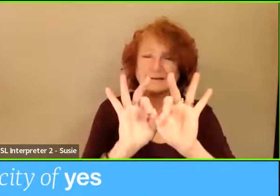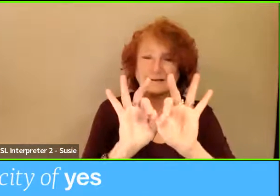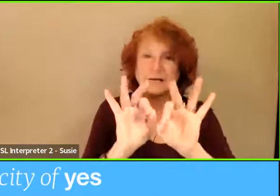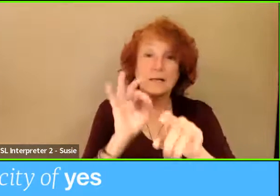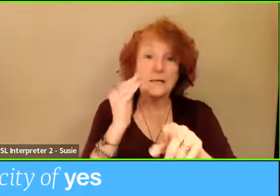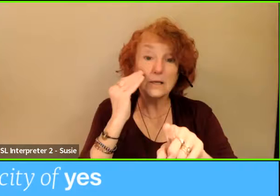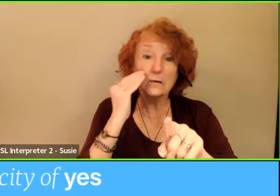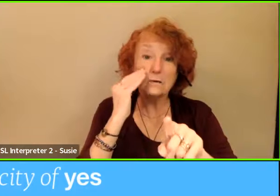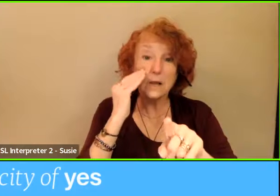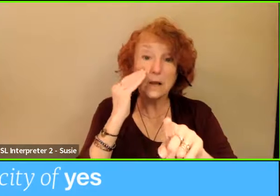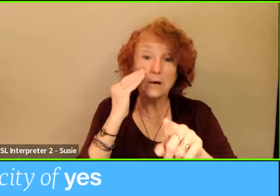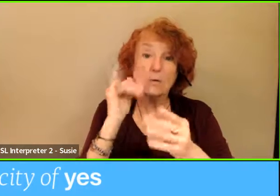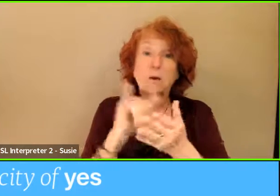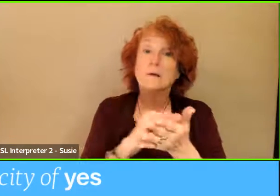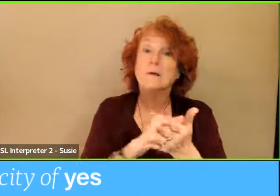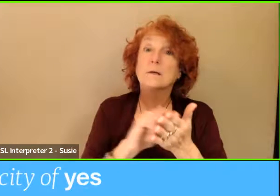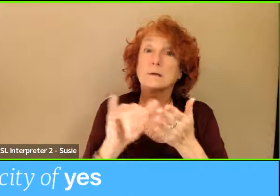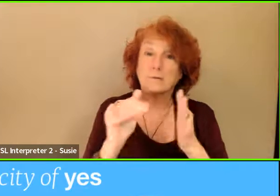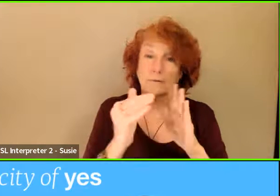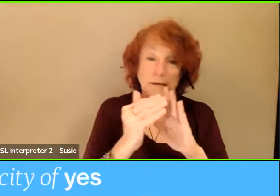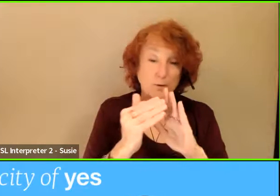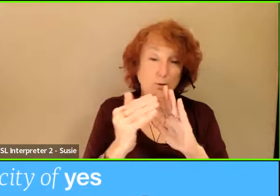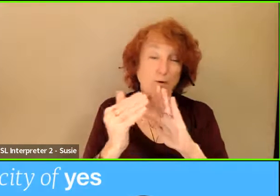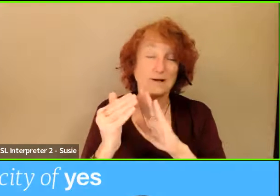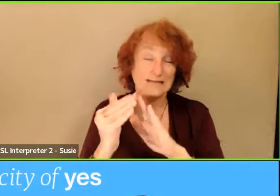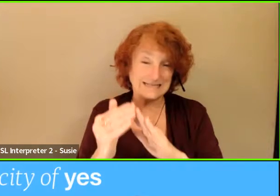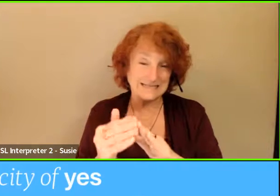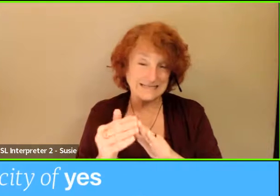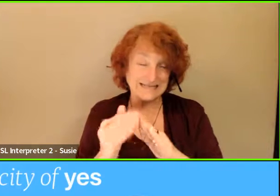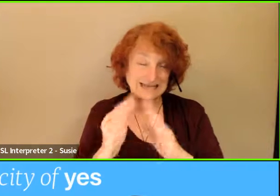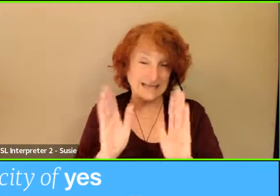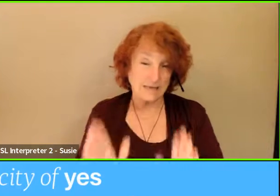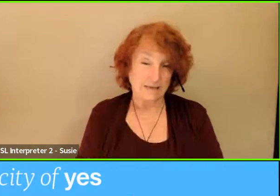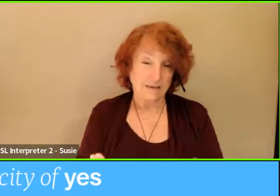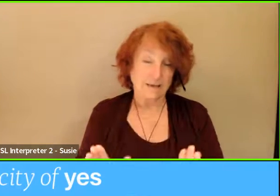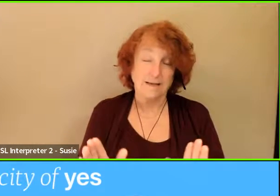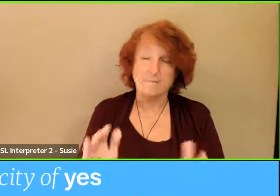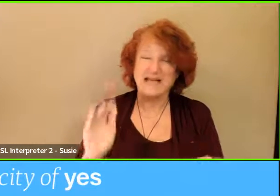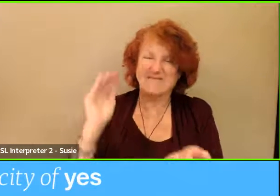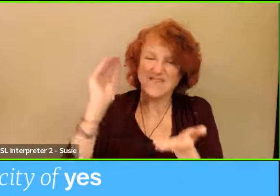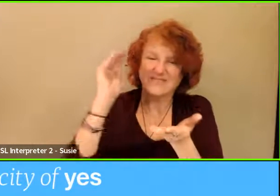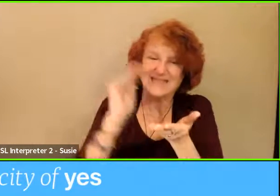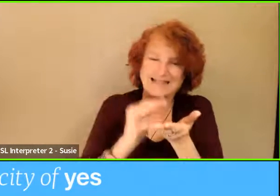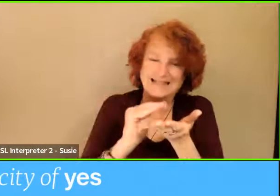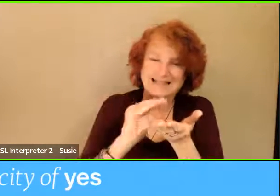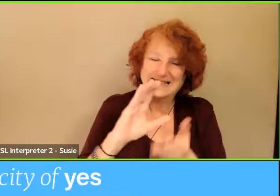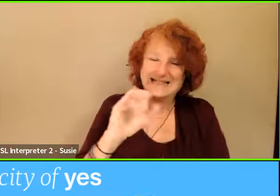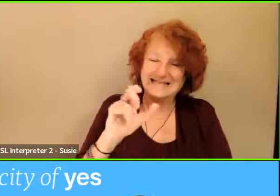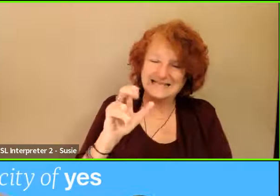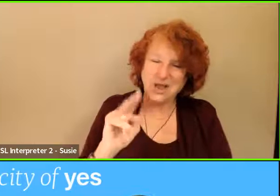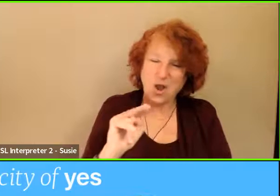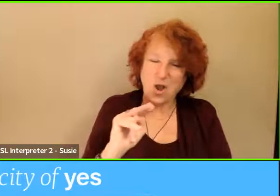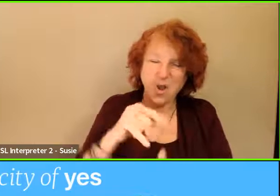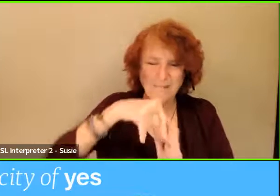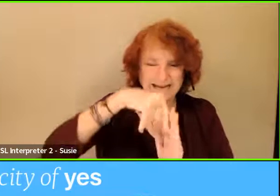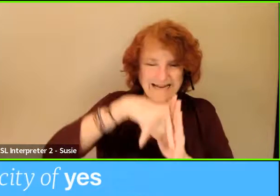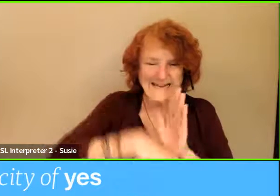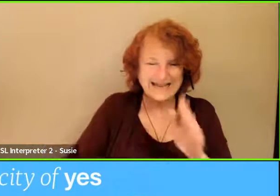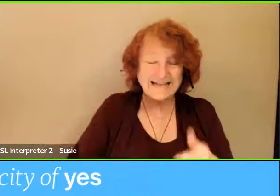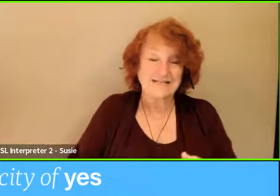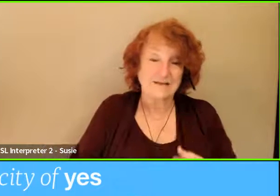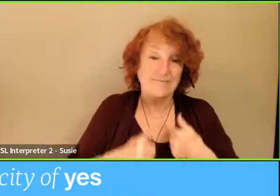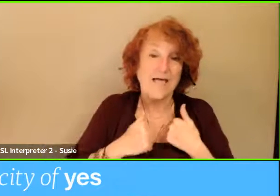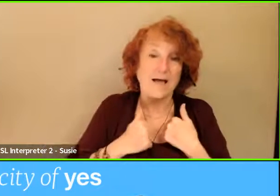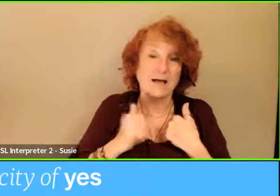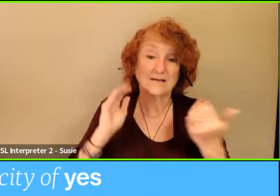know that New York City residents have the least carbon intensive lives of basically